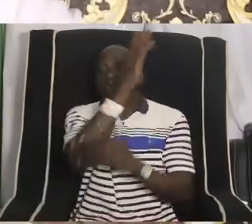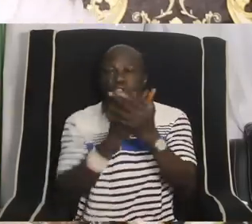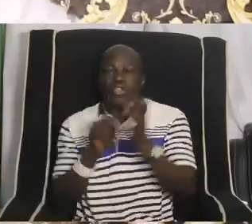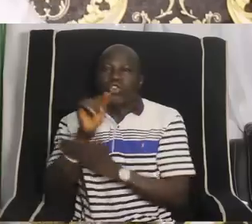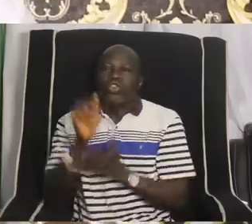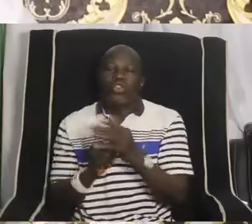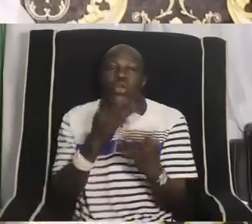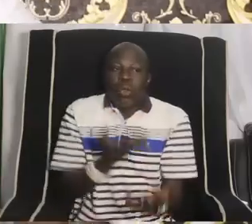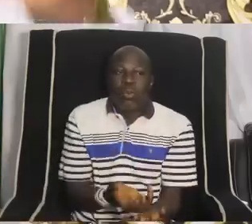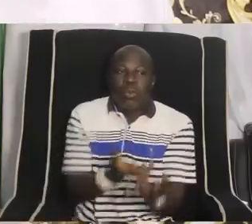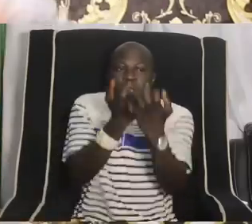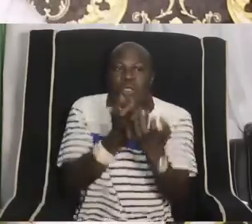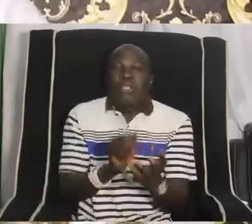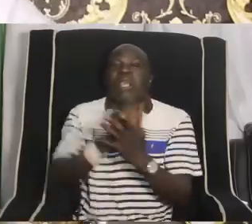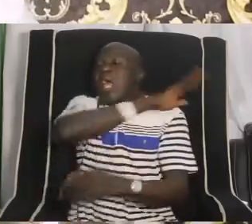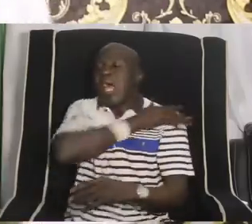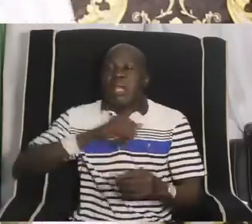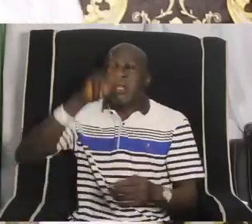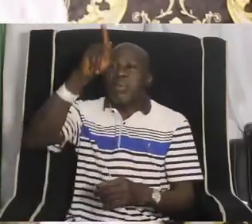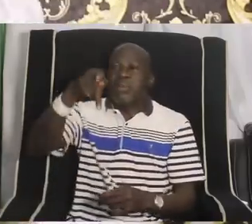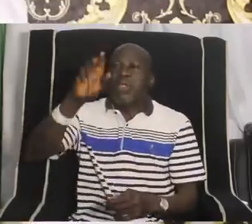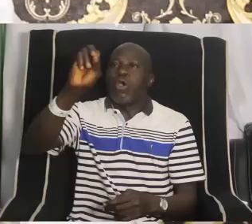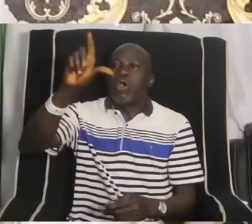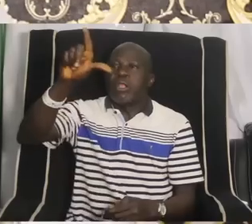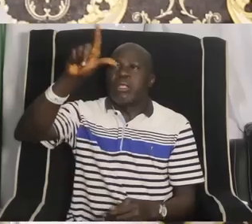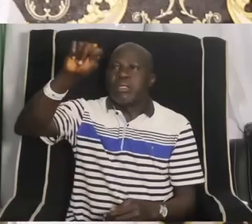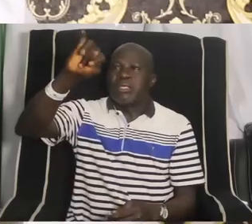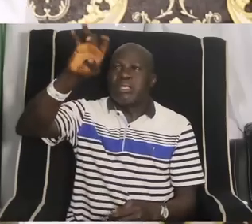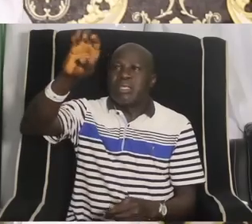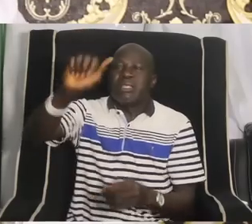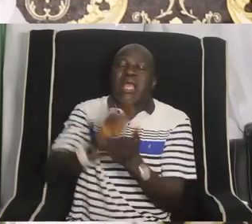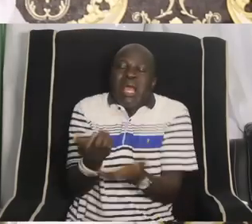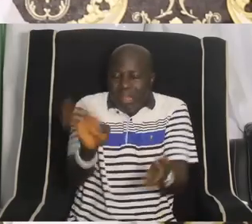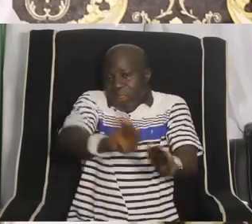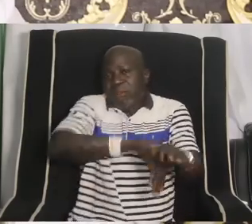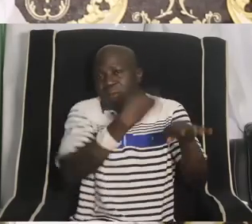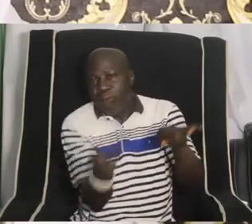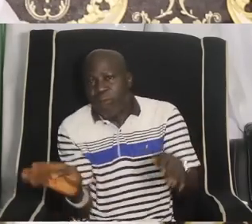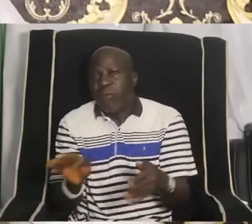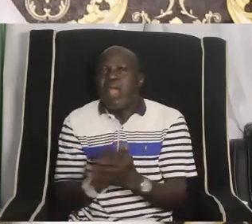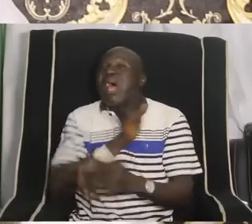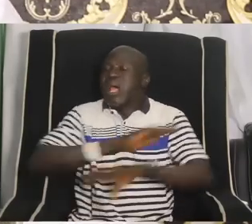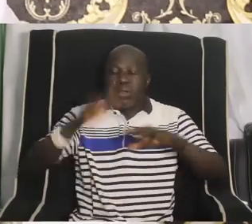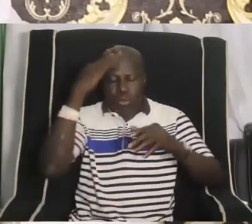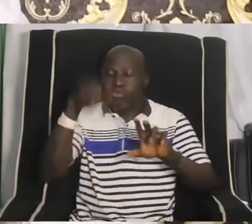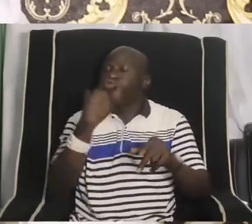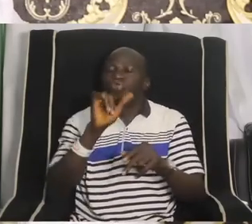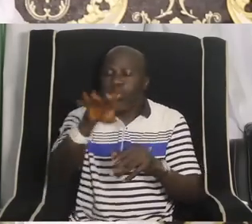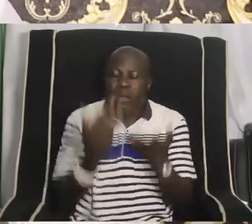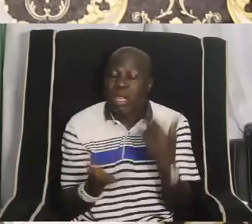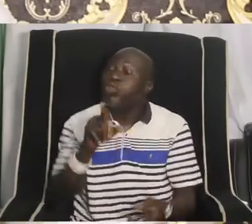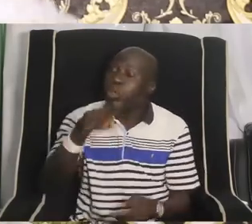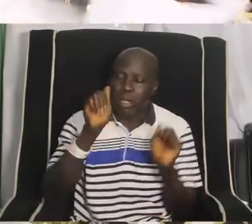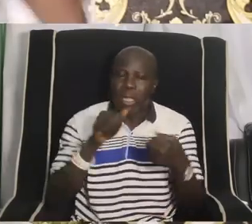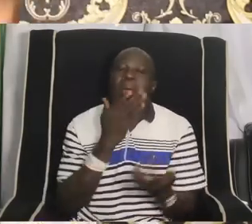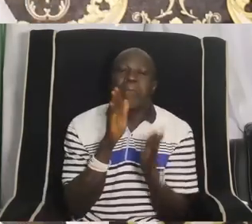bed. A lot of honorable people and politicians that they bring them down. I don't know whether you will be